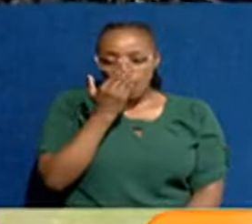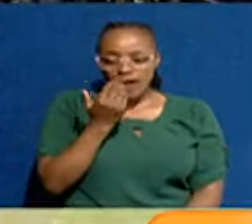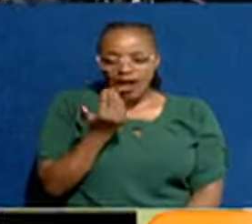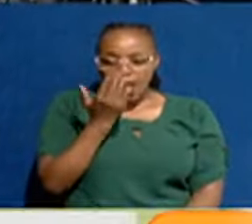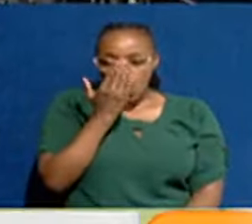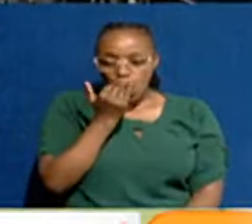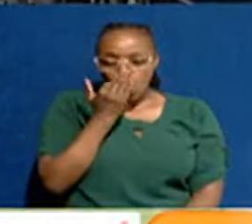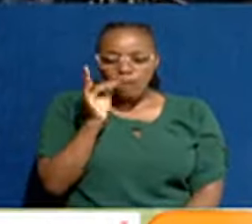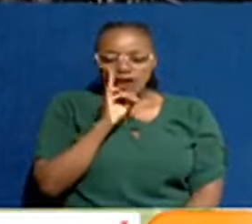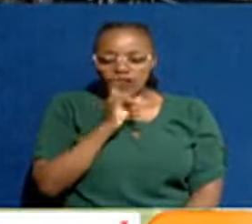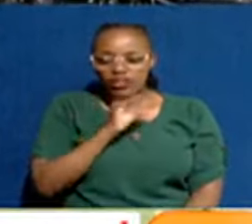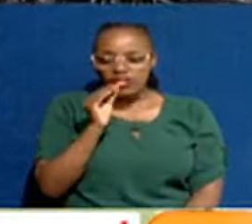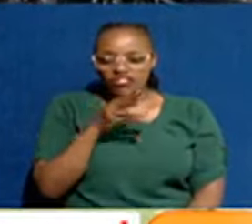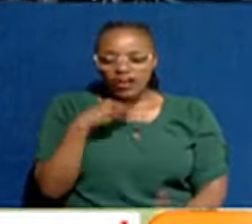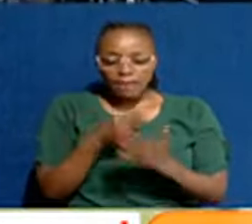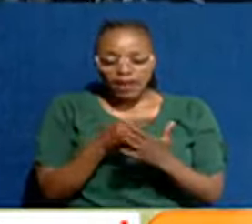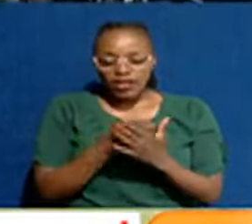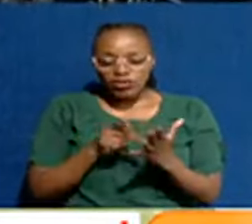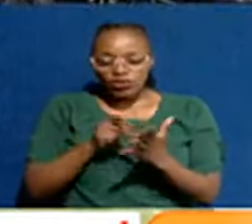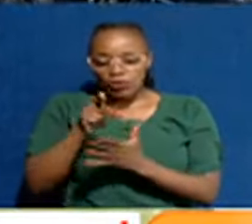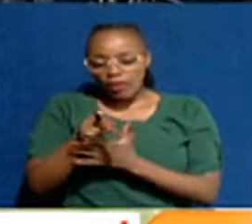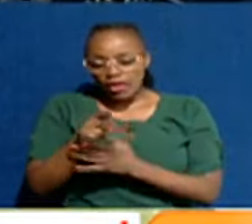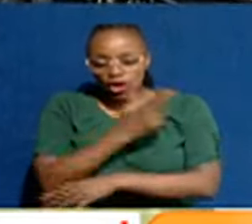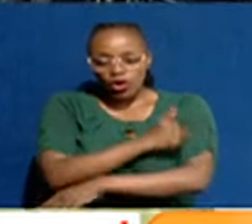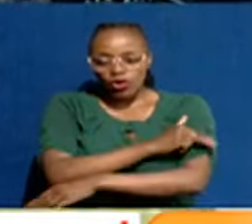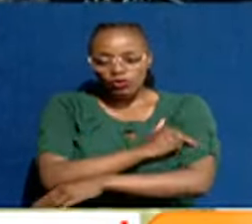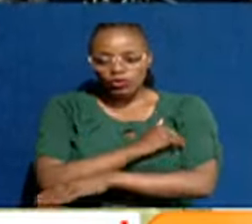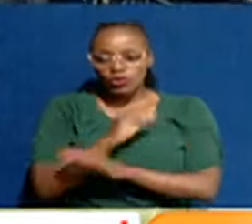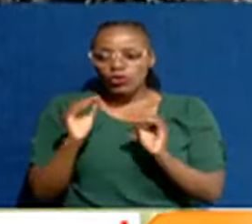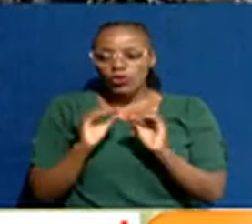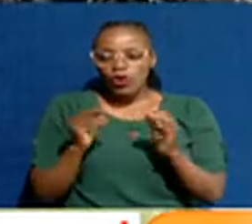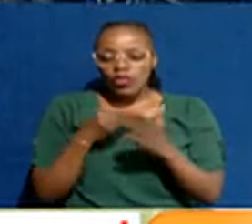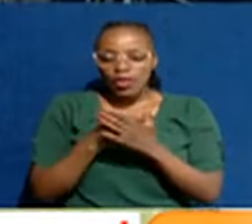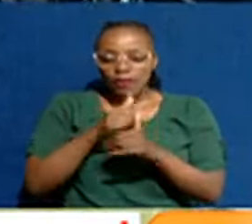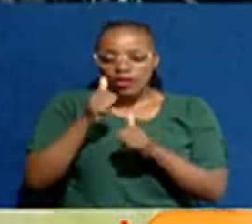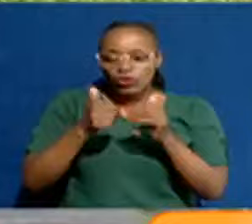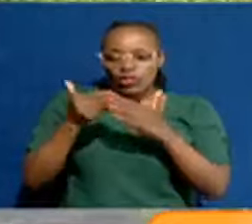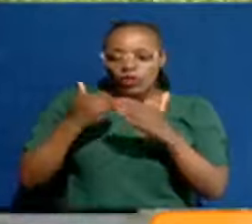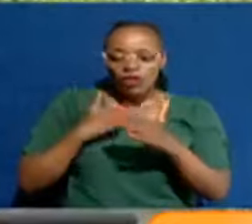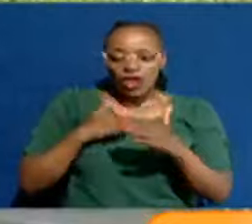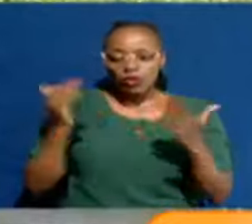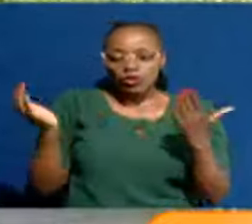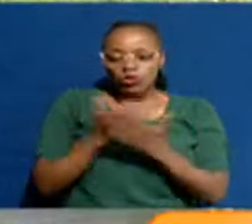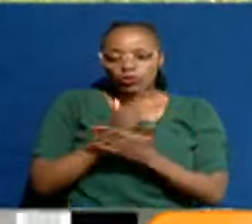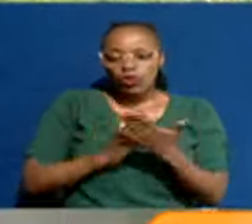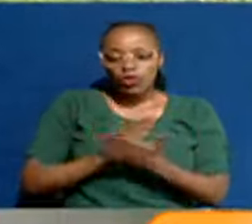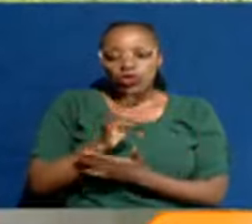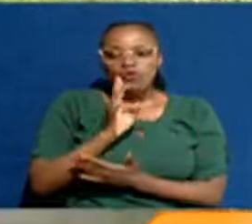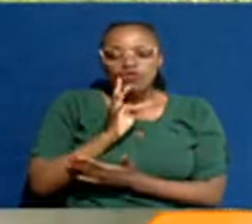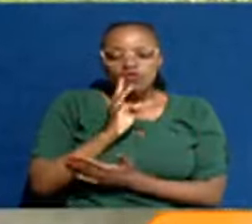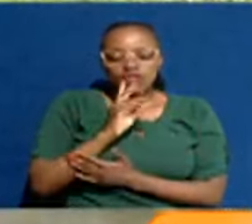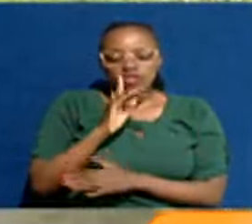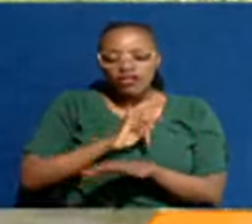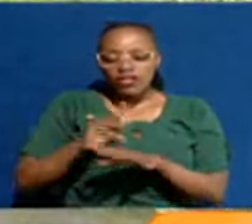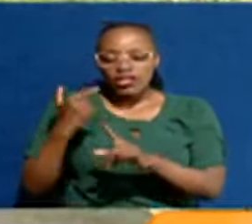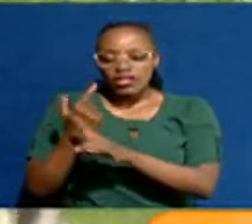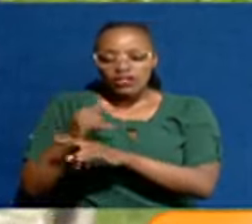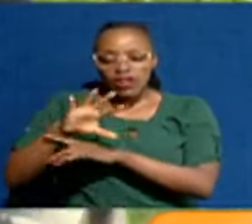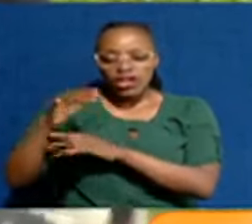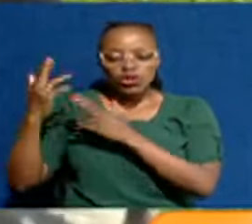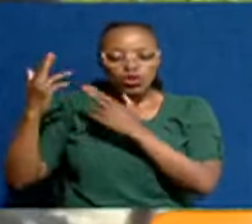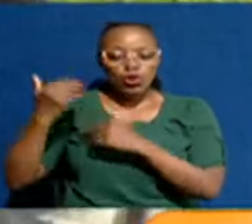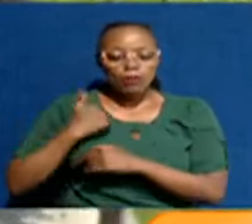Homa haishi, pesa ya kwenda hospitali hakuna, pesa yenye tulikuwa nayo ilienda na maji. Those affected in the different counties are hopeful